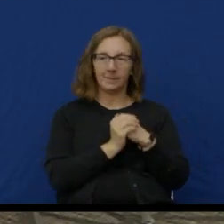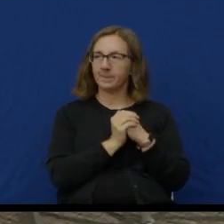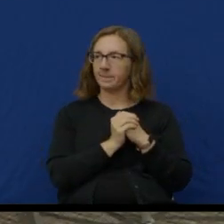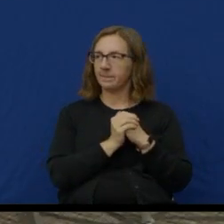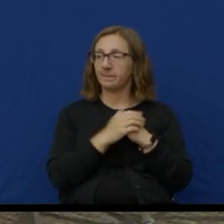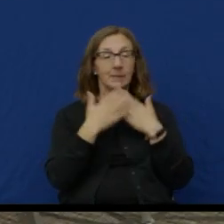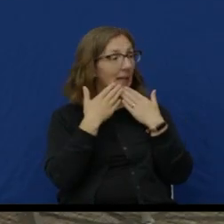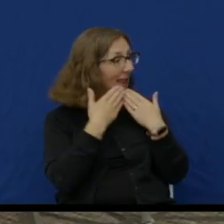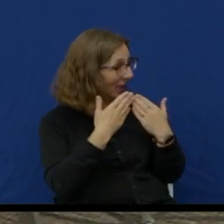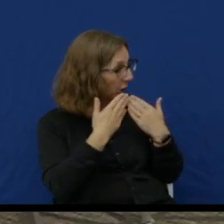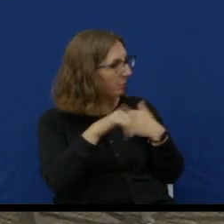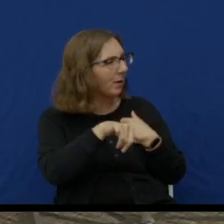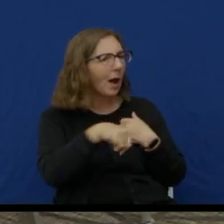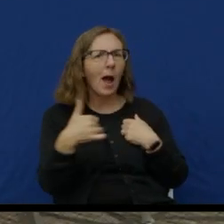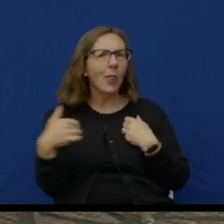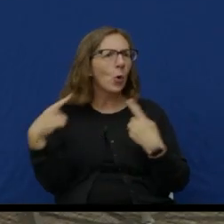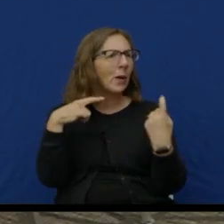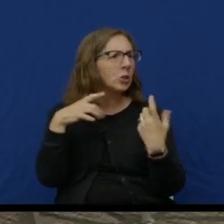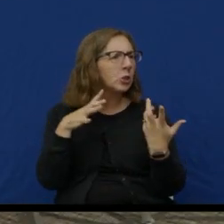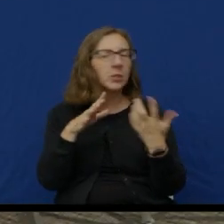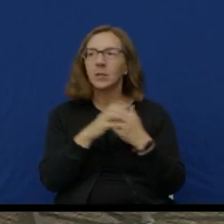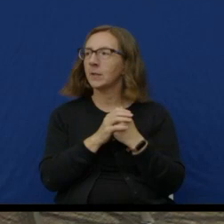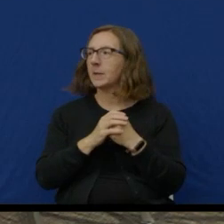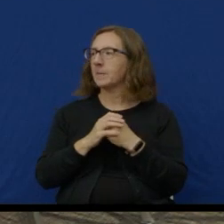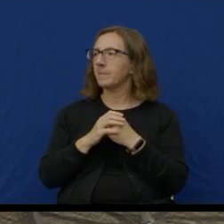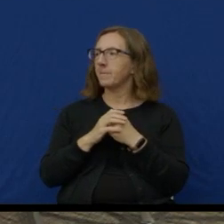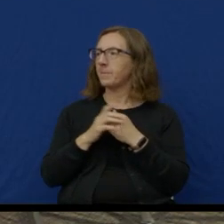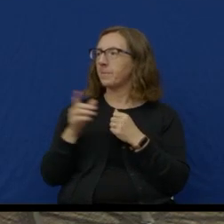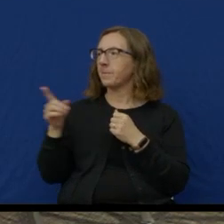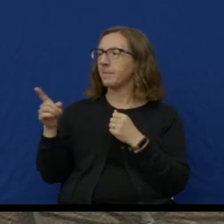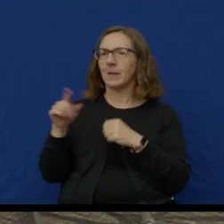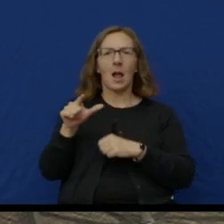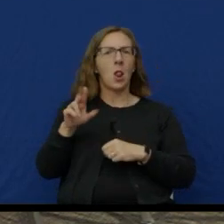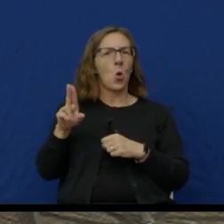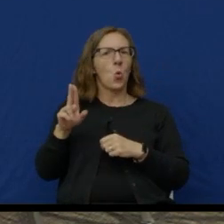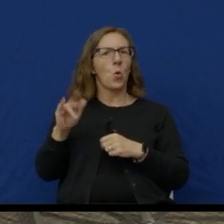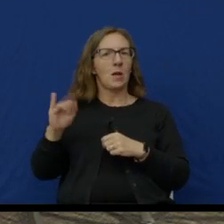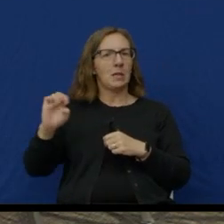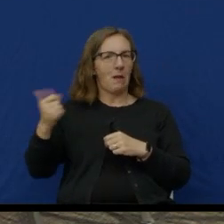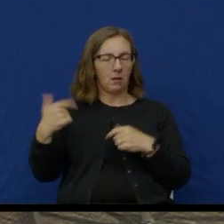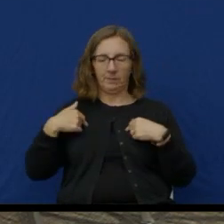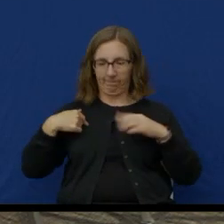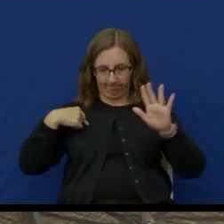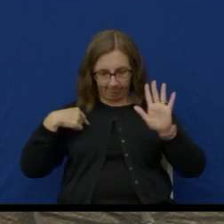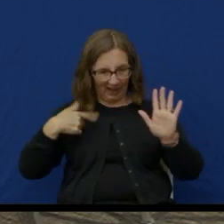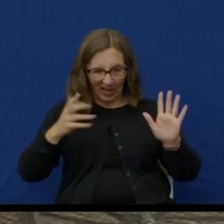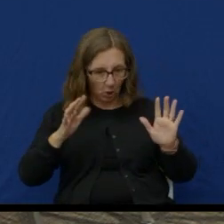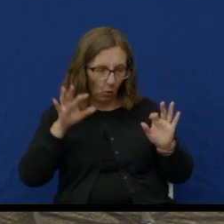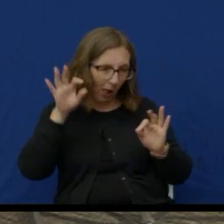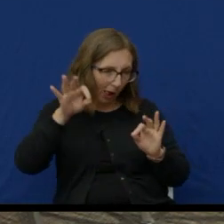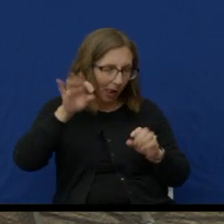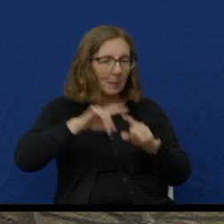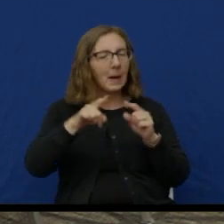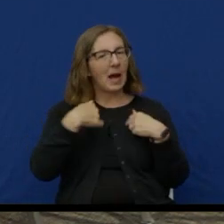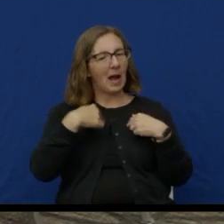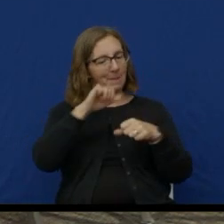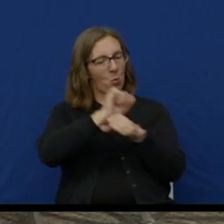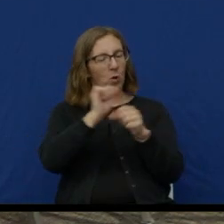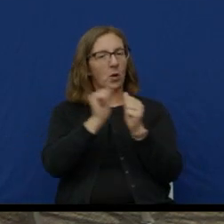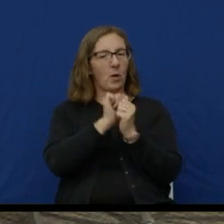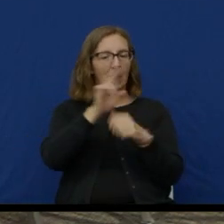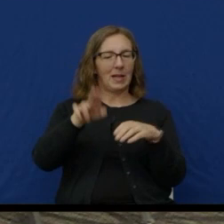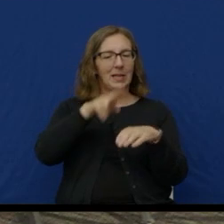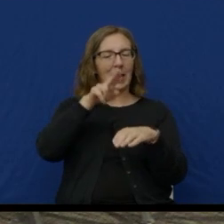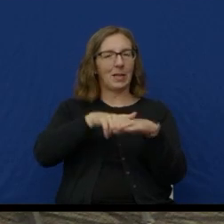Thank you. Other questions? A quick question, I don't want to belabor it too long, but I have been working with the National Ed